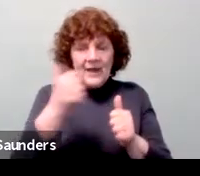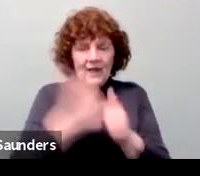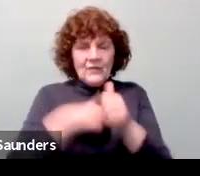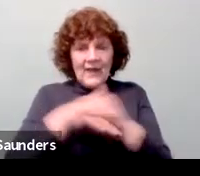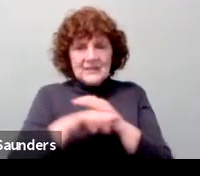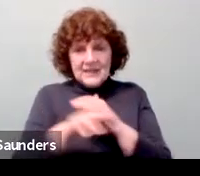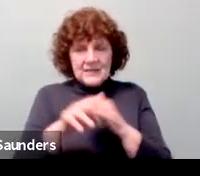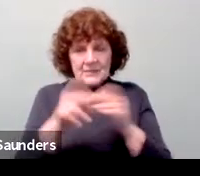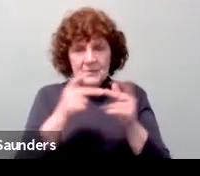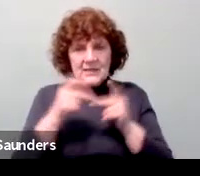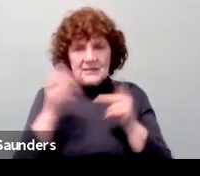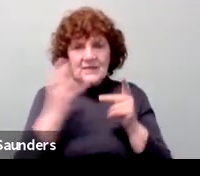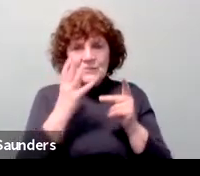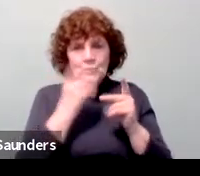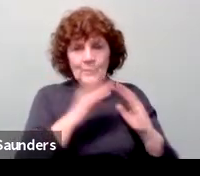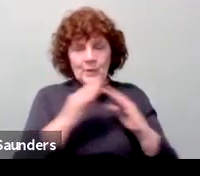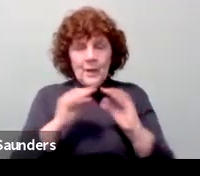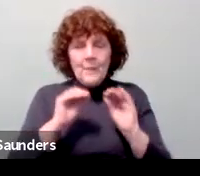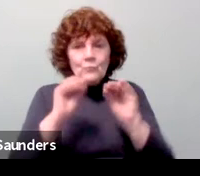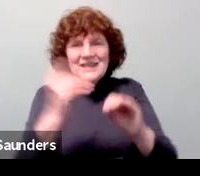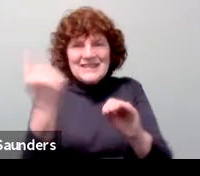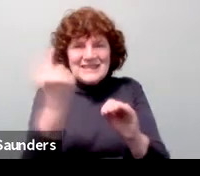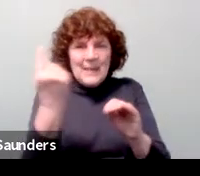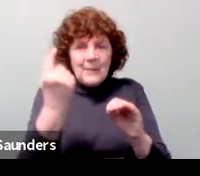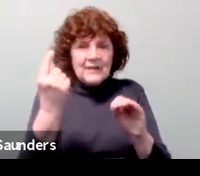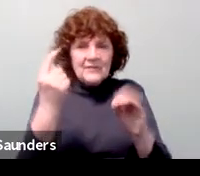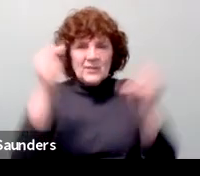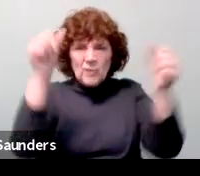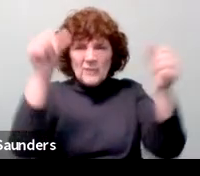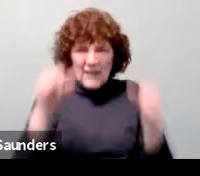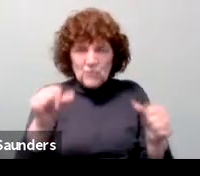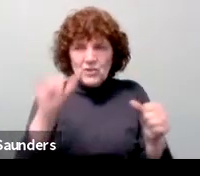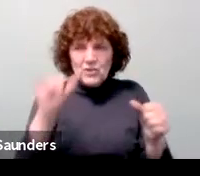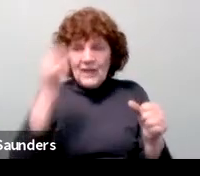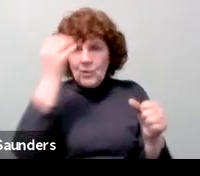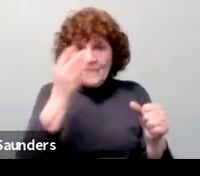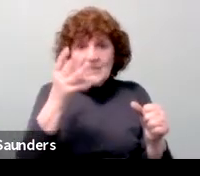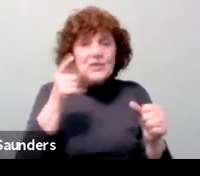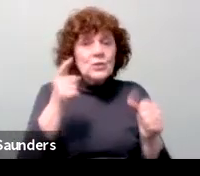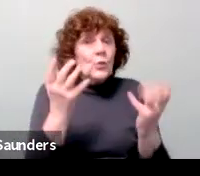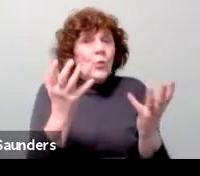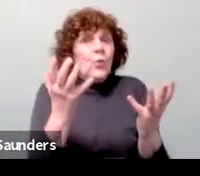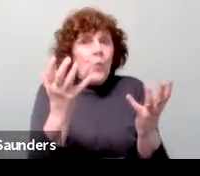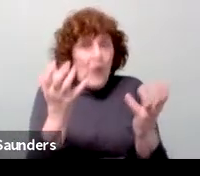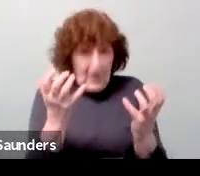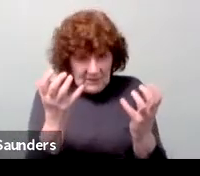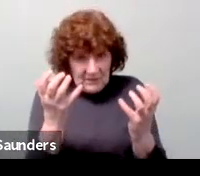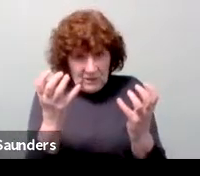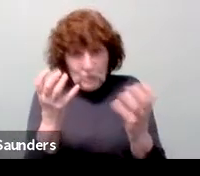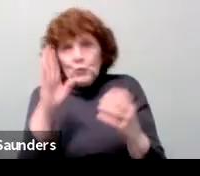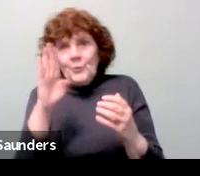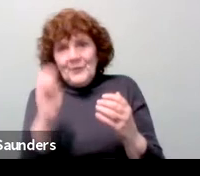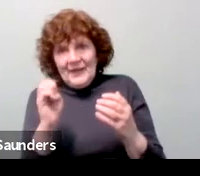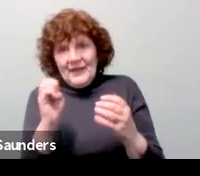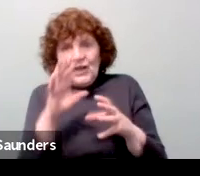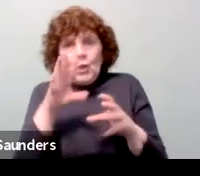Jewish community, put some note that indicates your desire to, you know, to be, to help